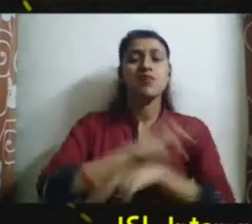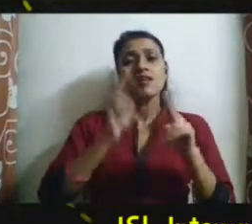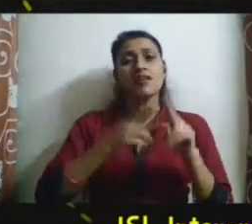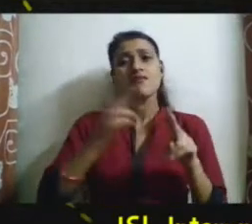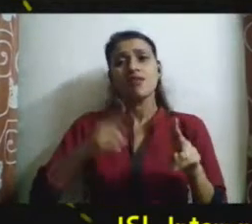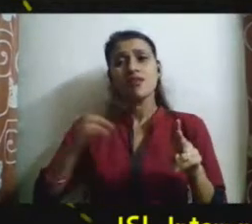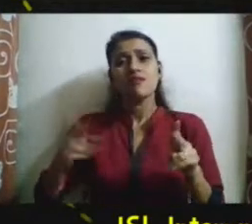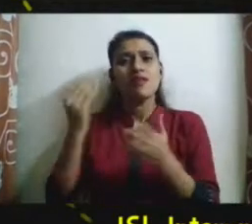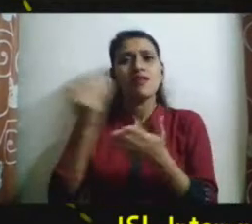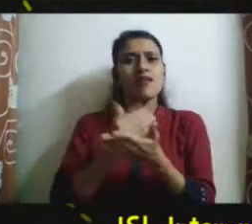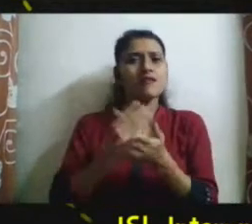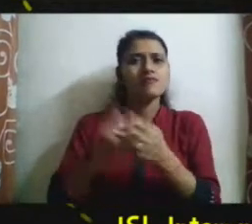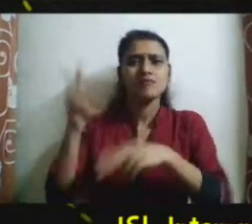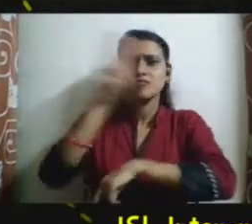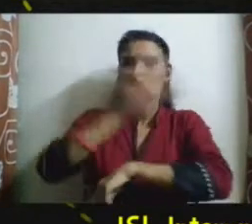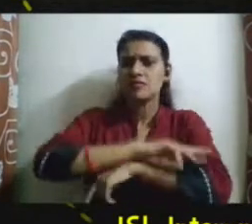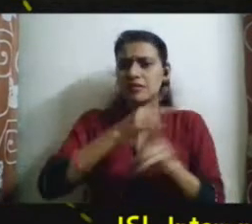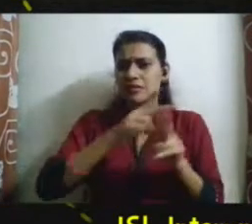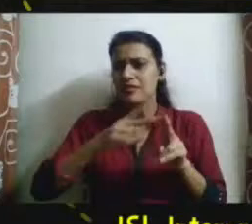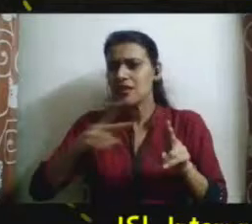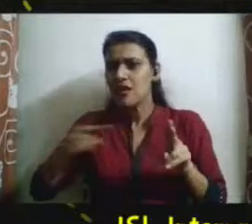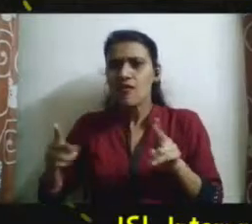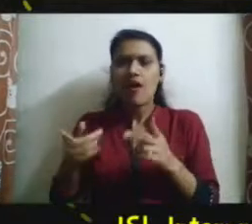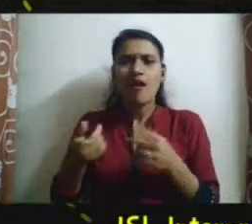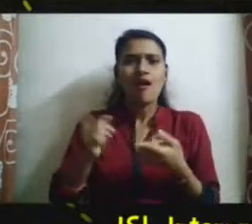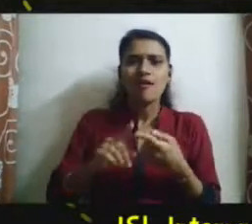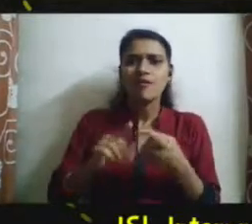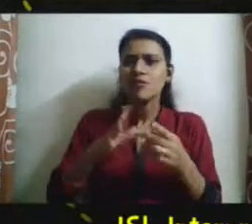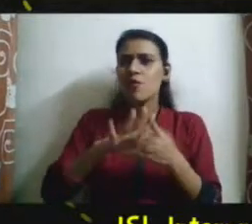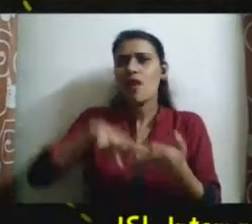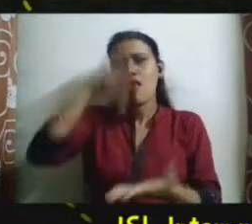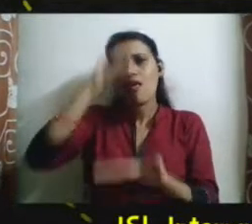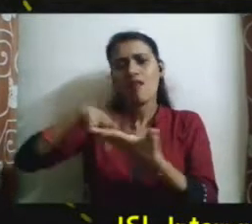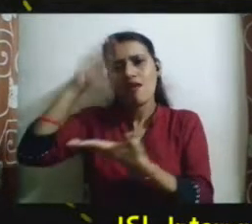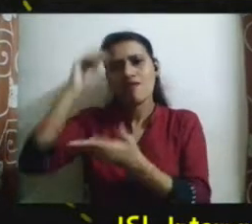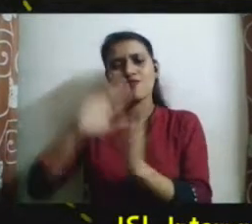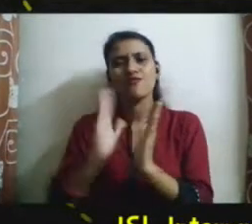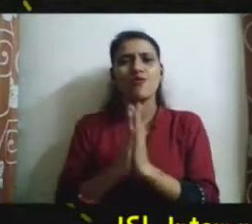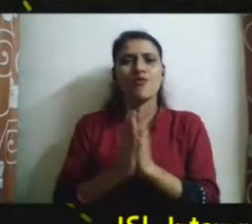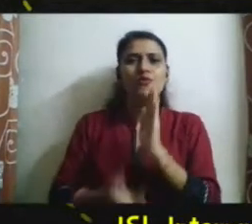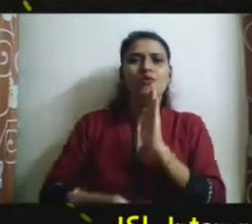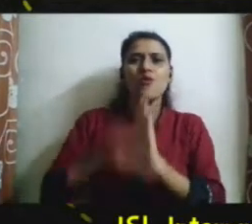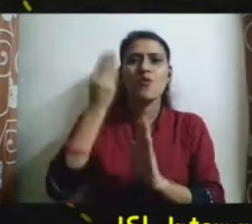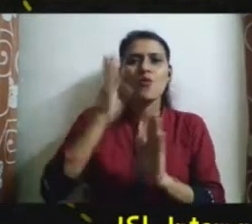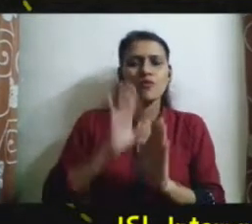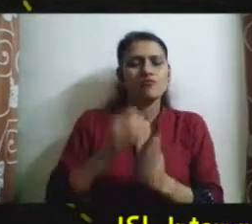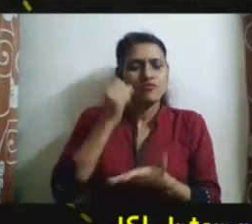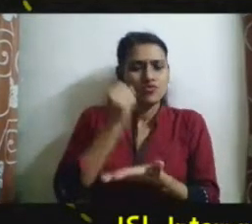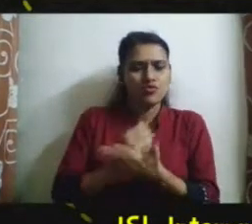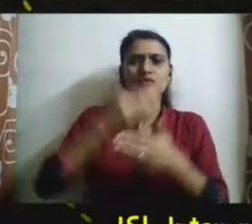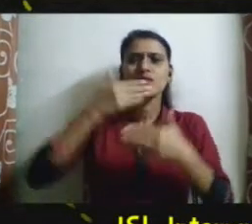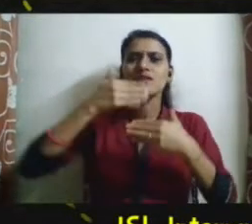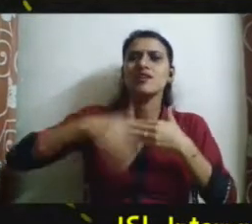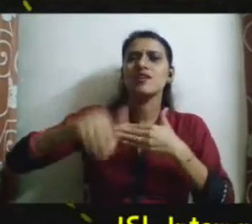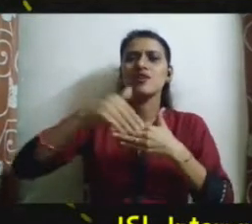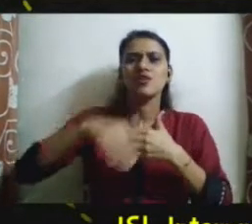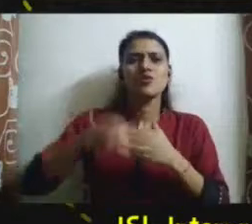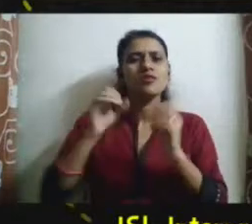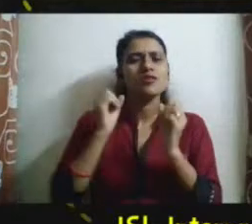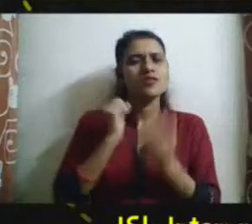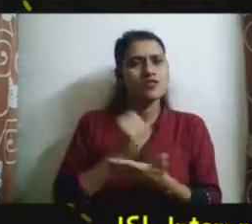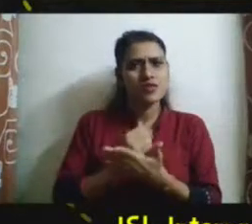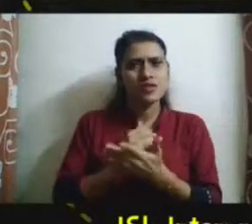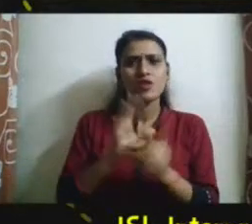in the 3 days of this conference that continues to happen. And the affirmation that this is a conversation that should continue, that we should keep on doing